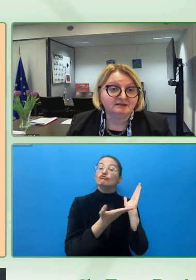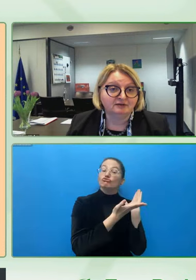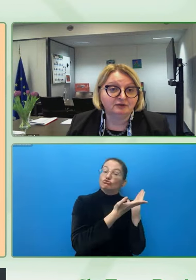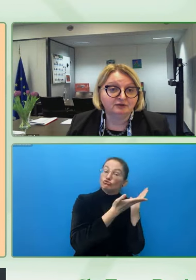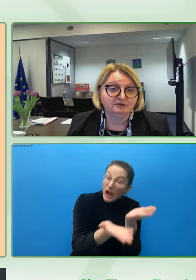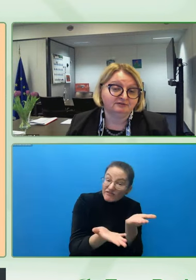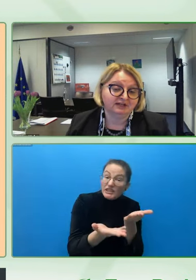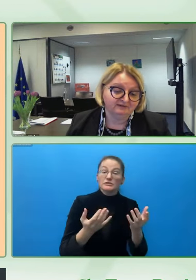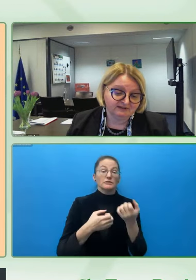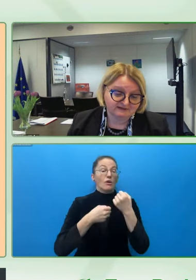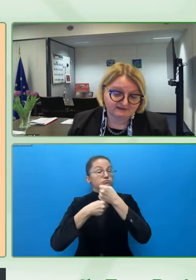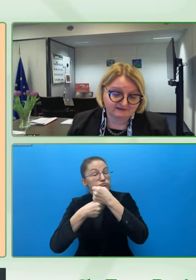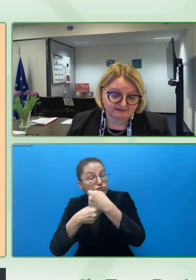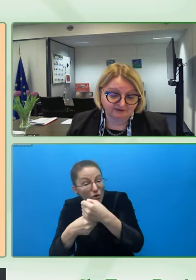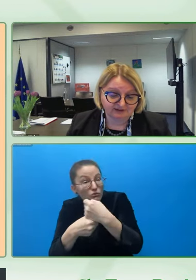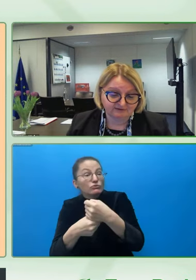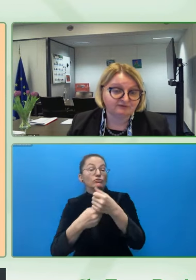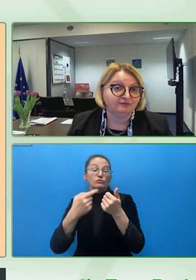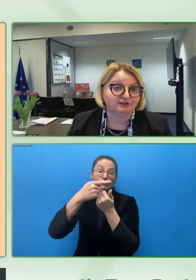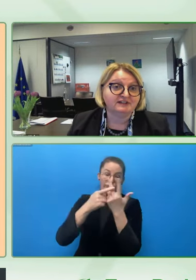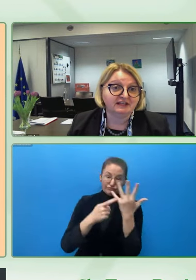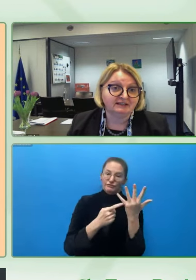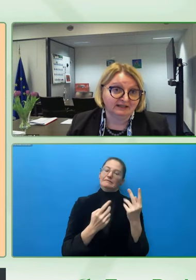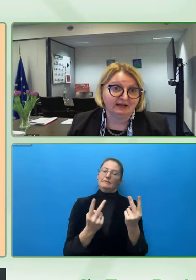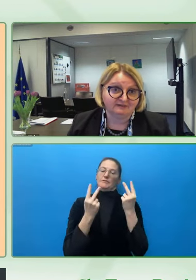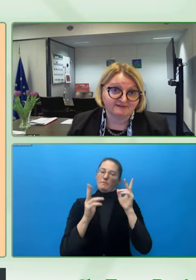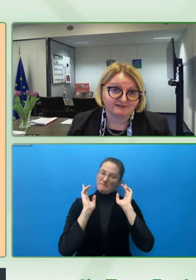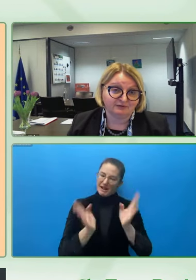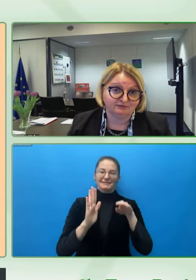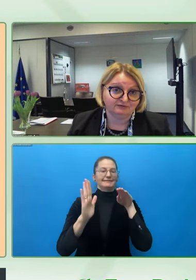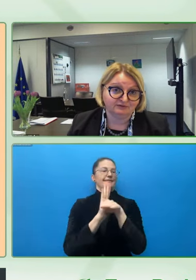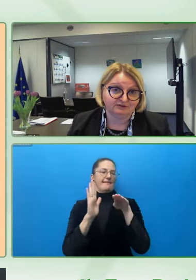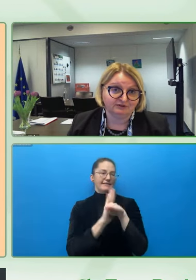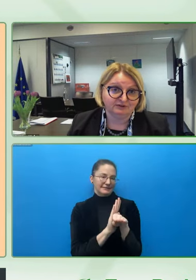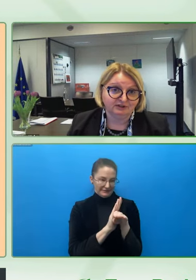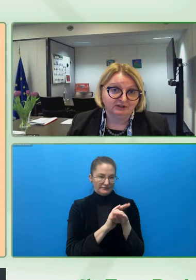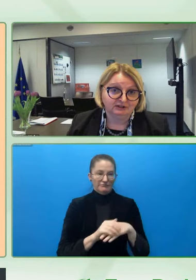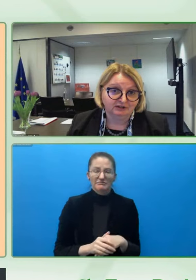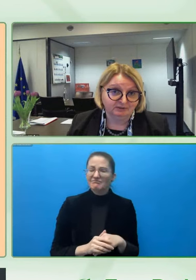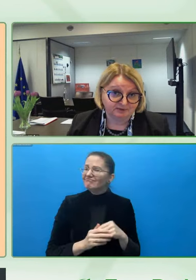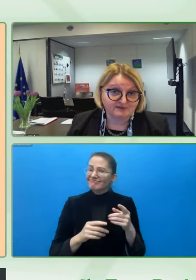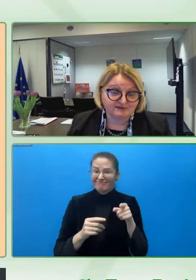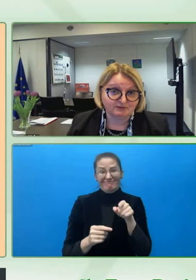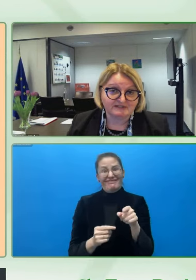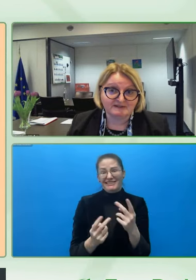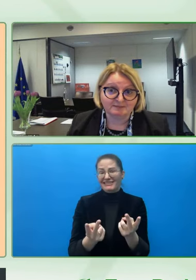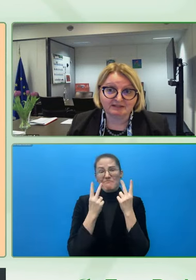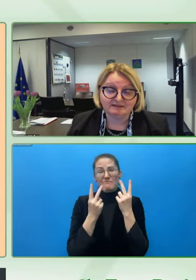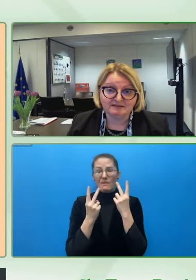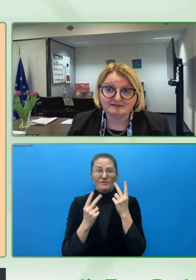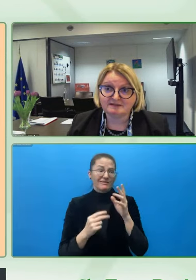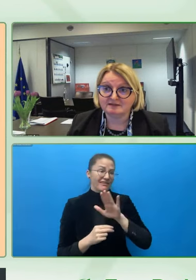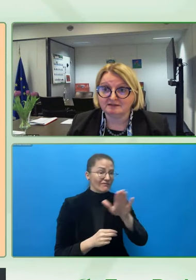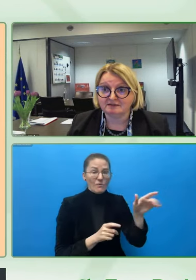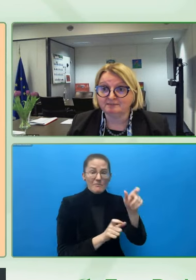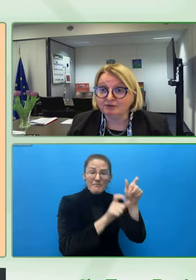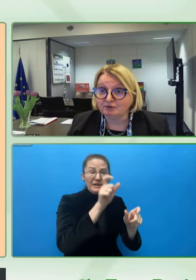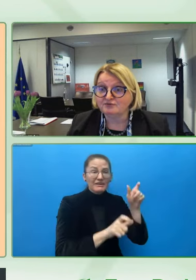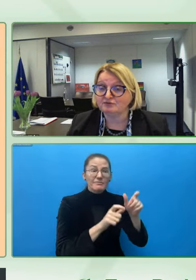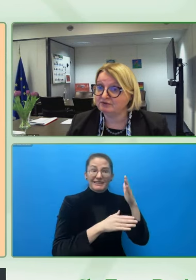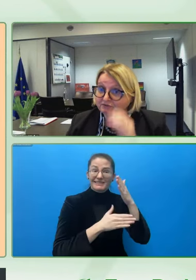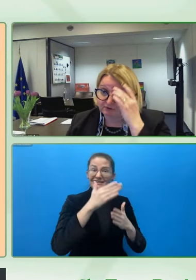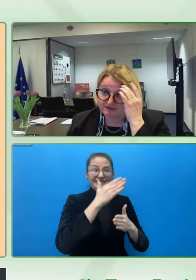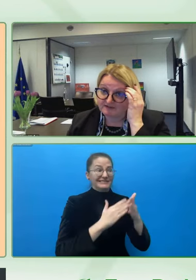These are all relevant for daily lives of persons with disabilities,